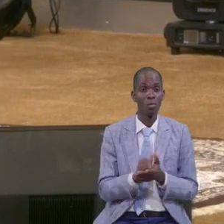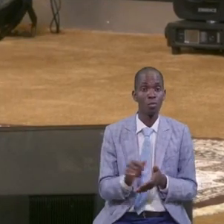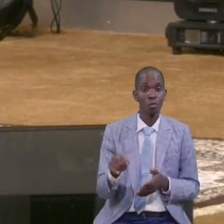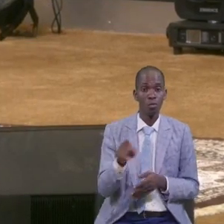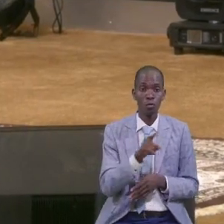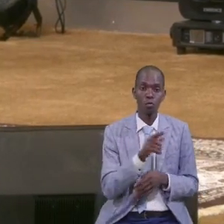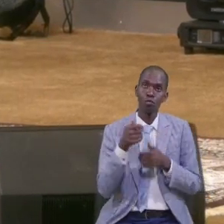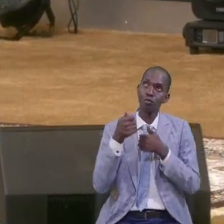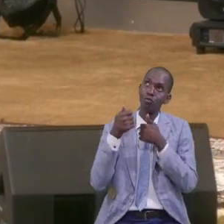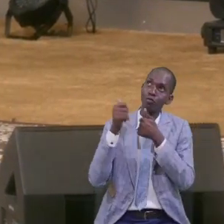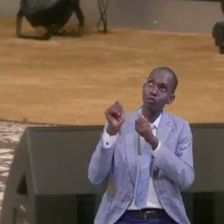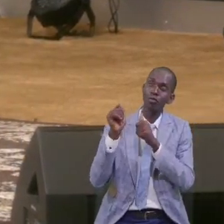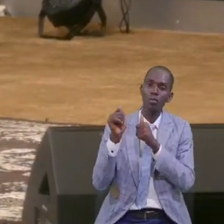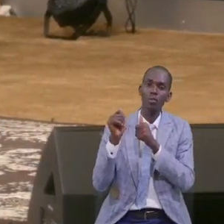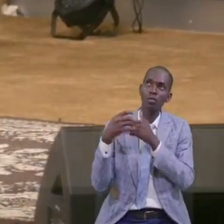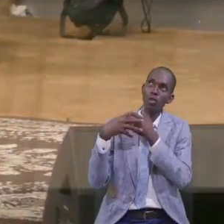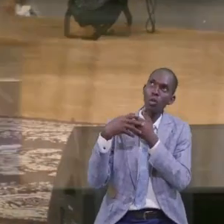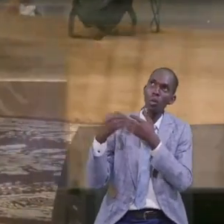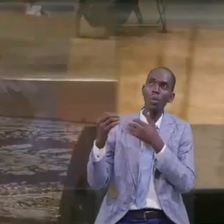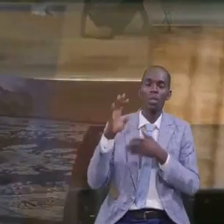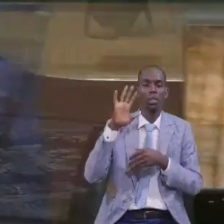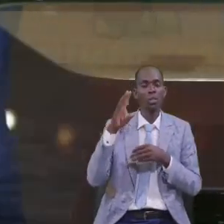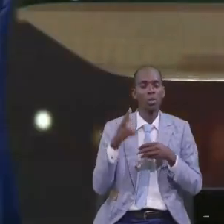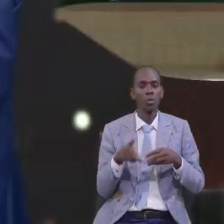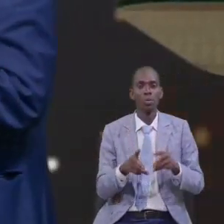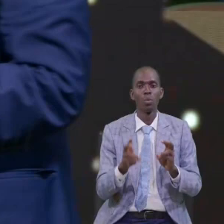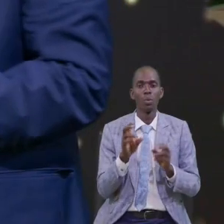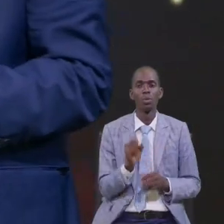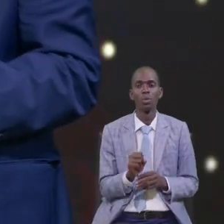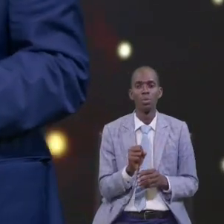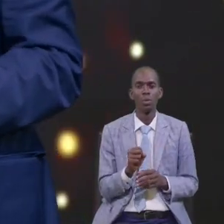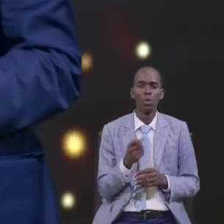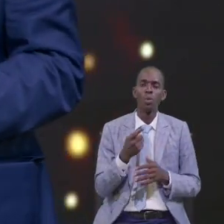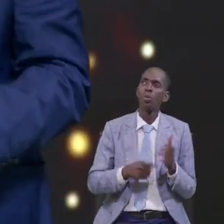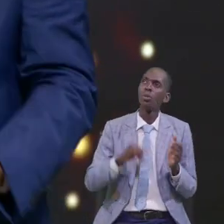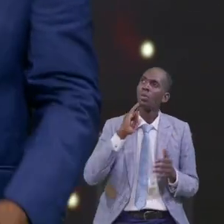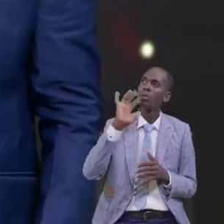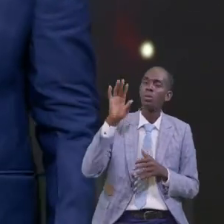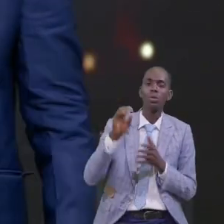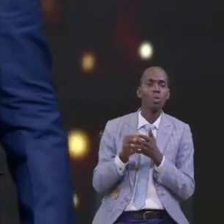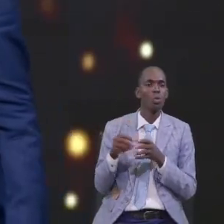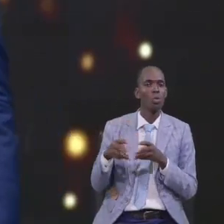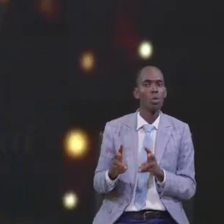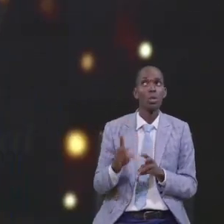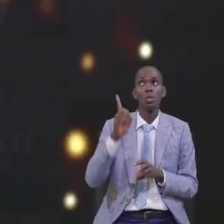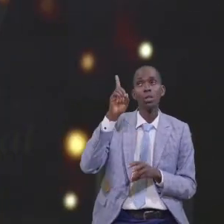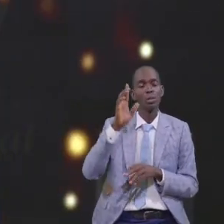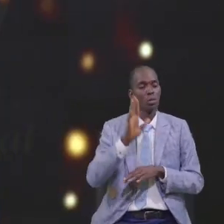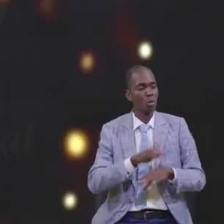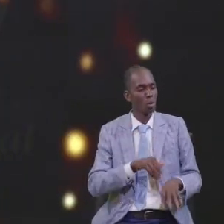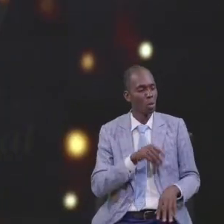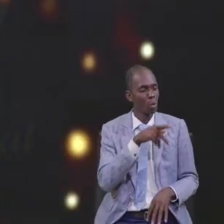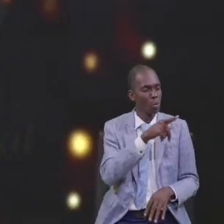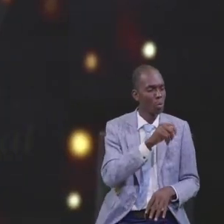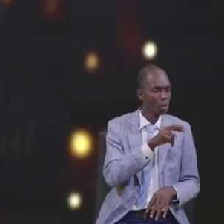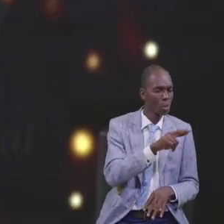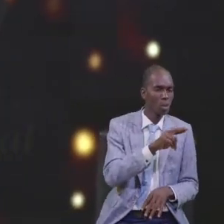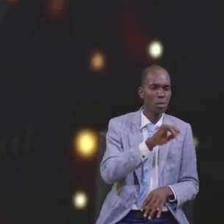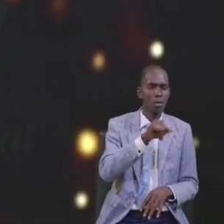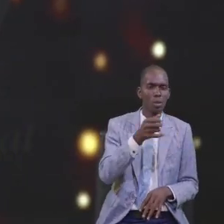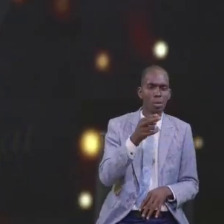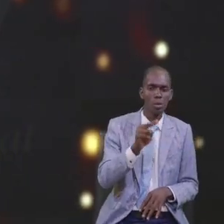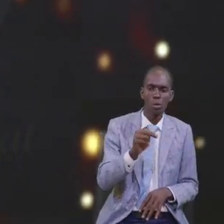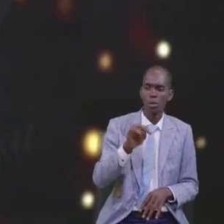ye should follow his steps. What's his step? He called Peter, called John, called James,